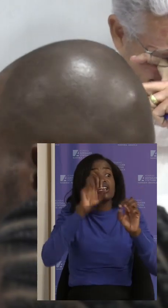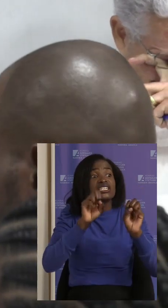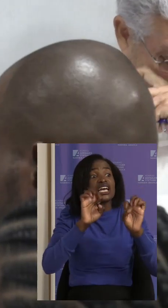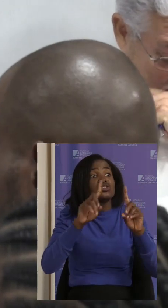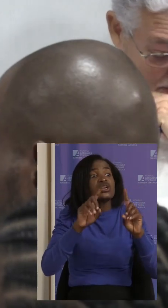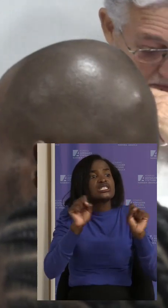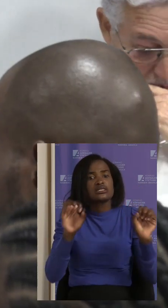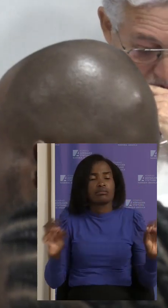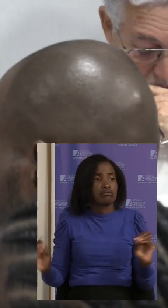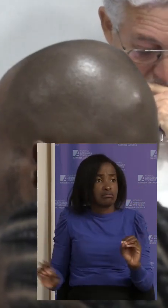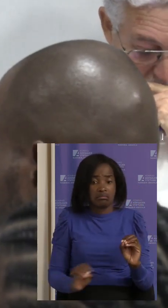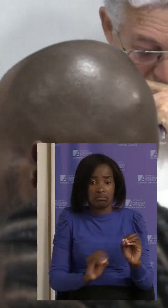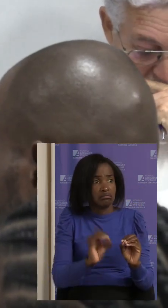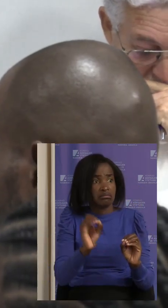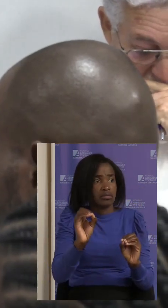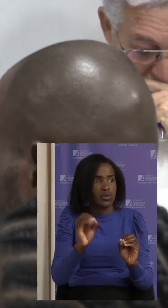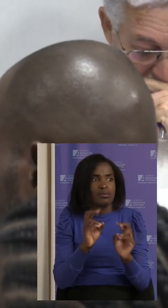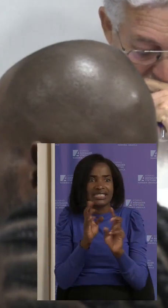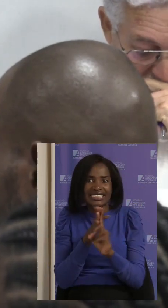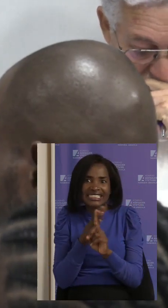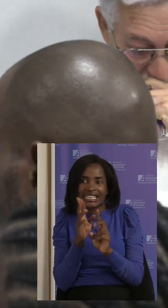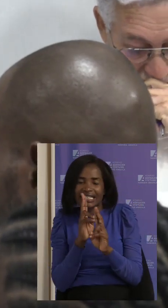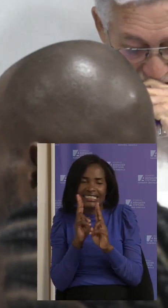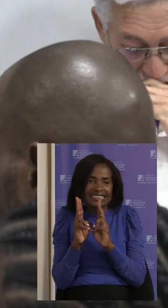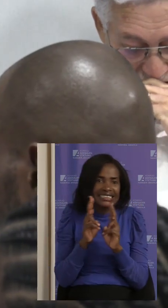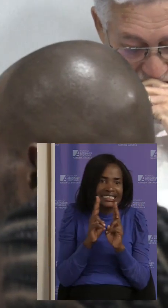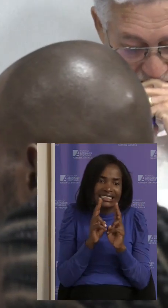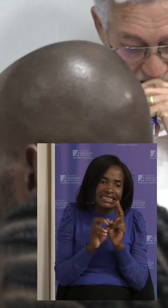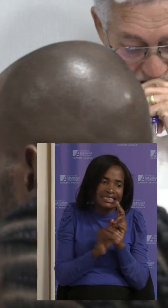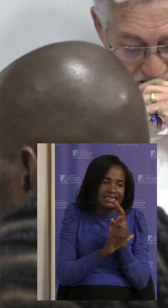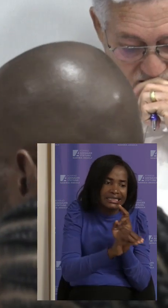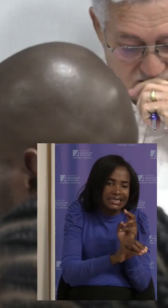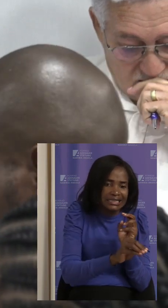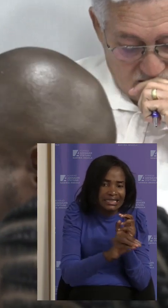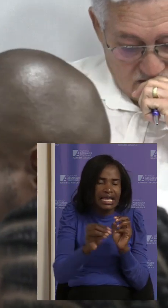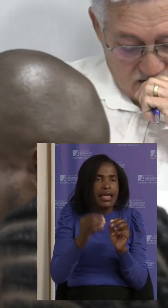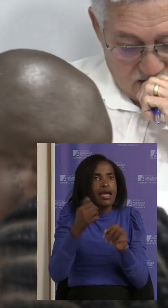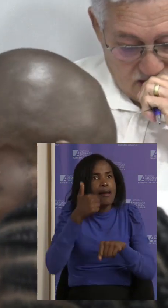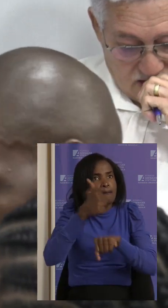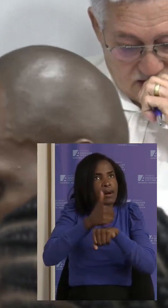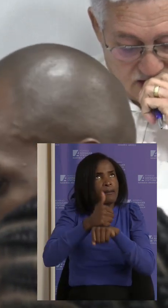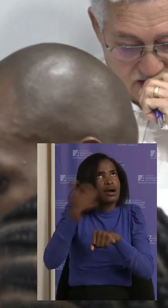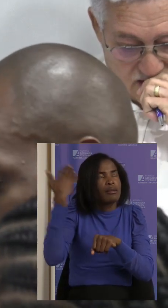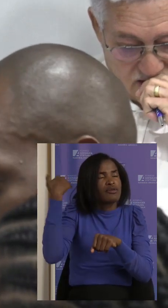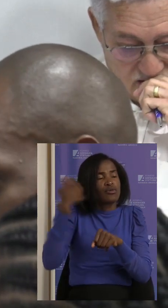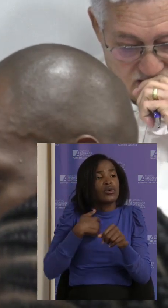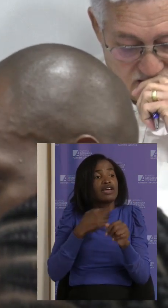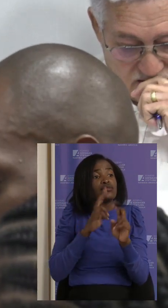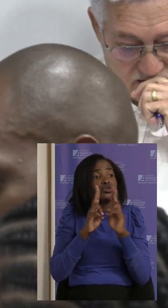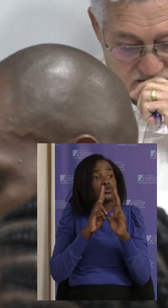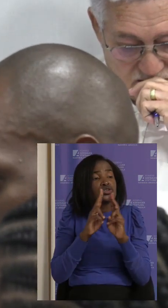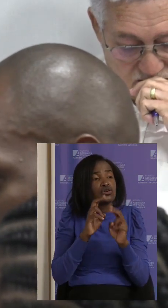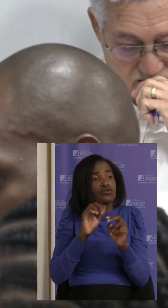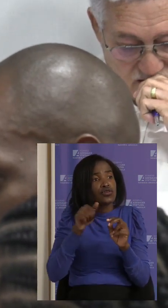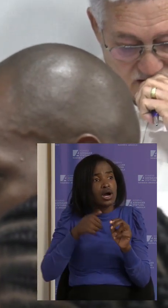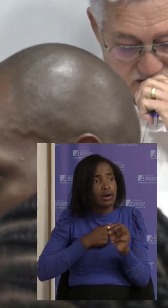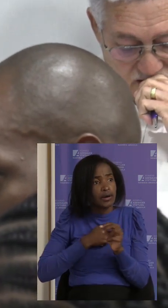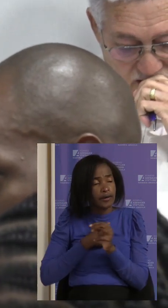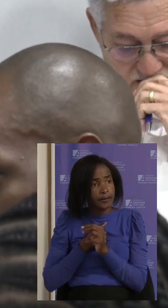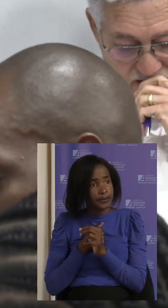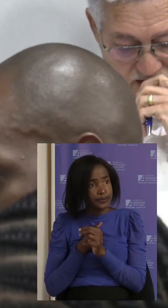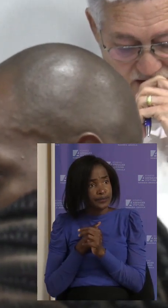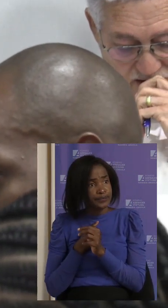country here. So you have to negotiate. And I was fortunate to be at one point, we have to negotiate for our